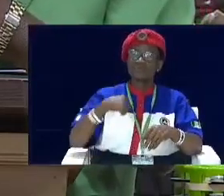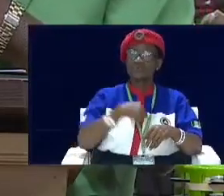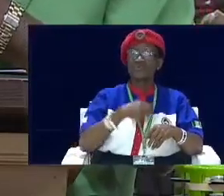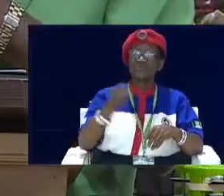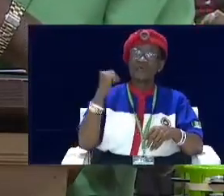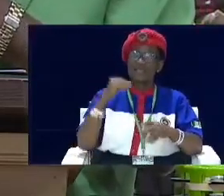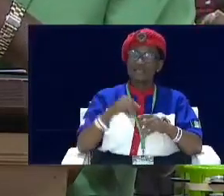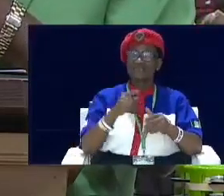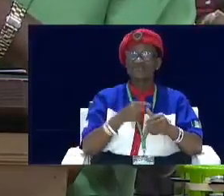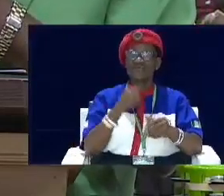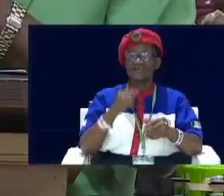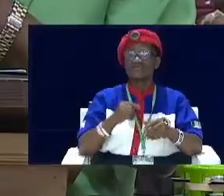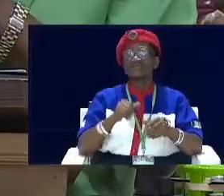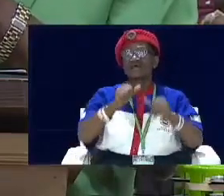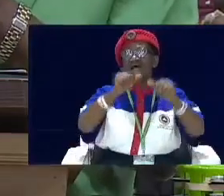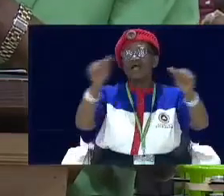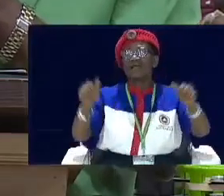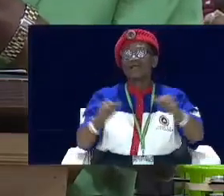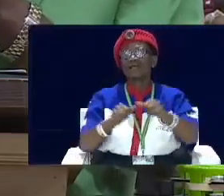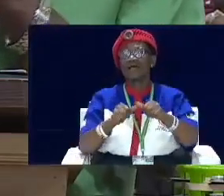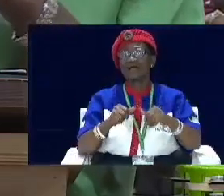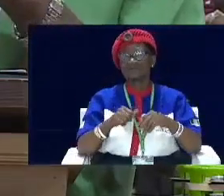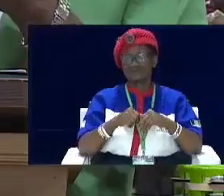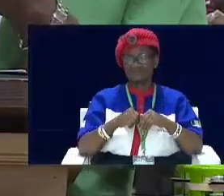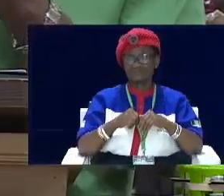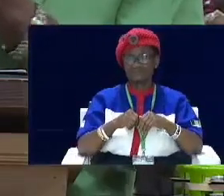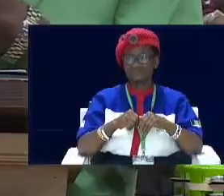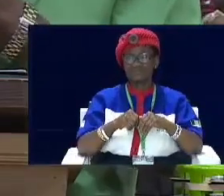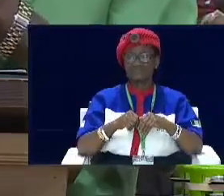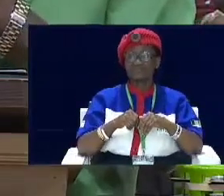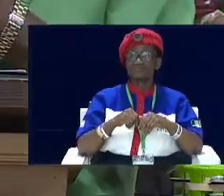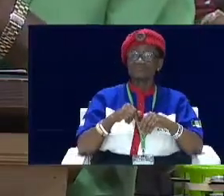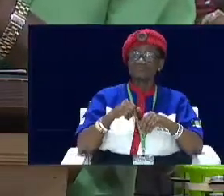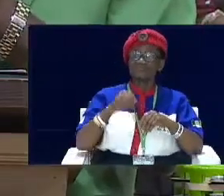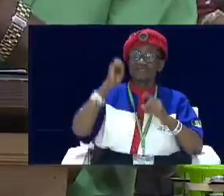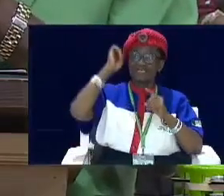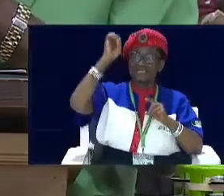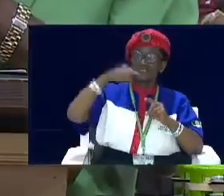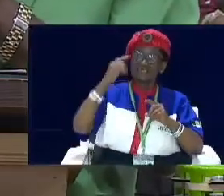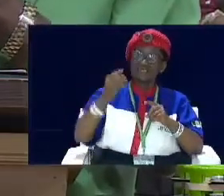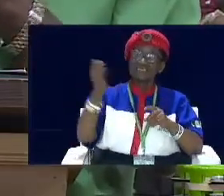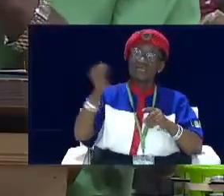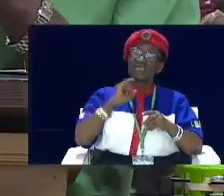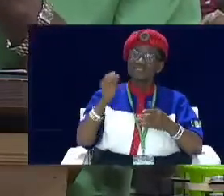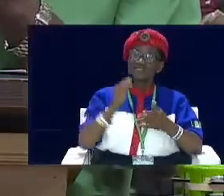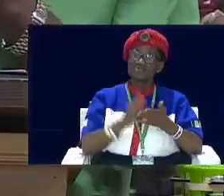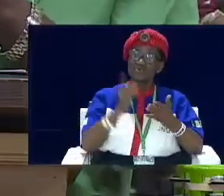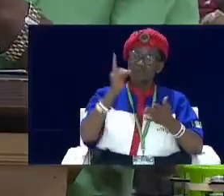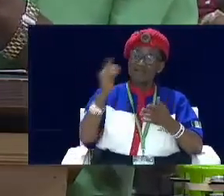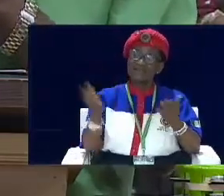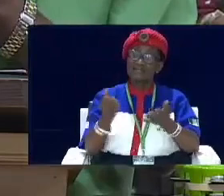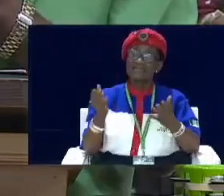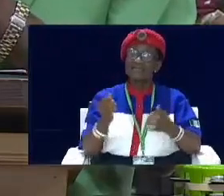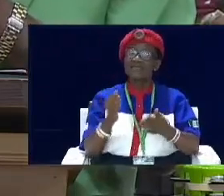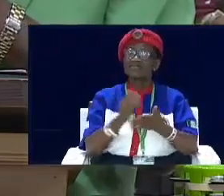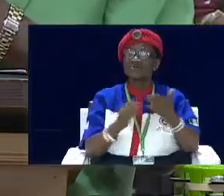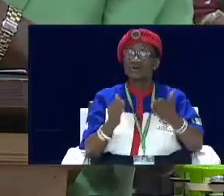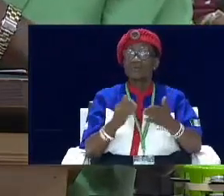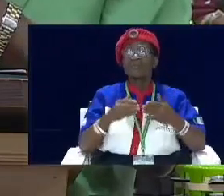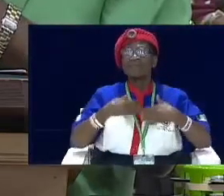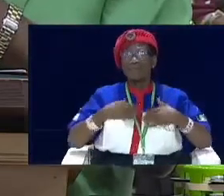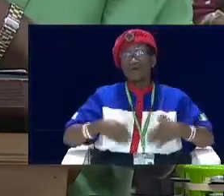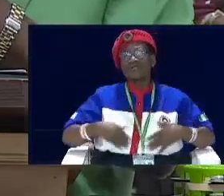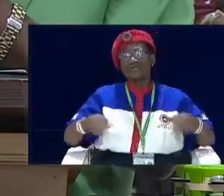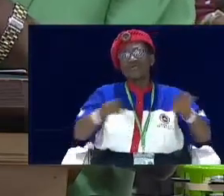I said, there's someone here. Somebody close to you is about to